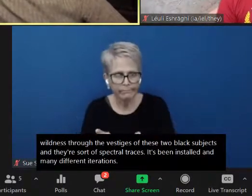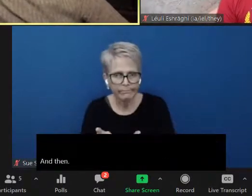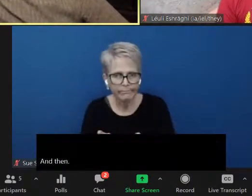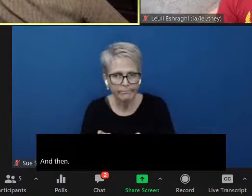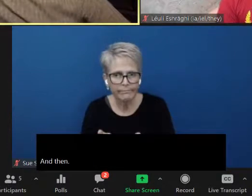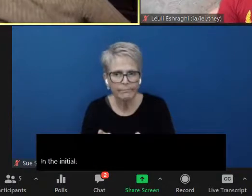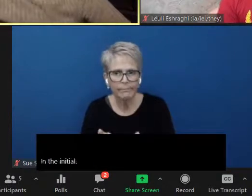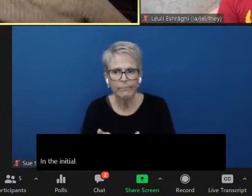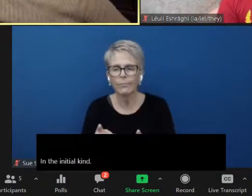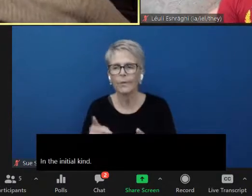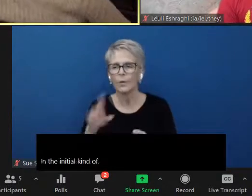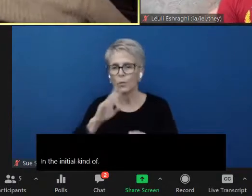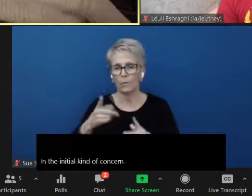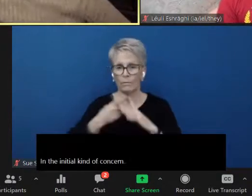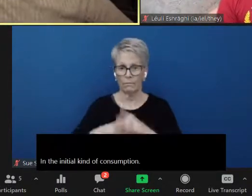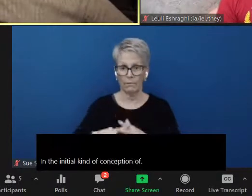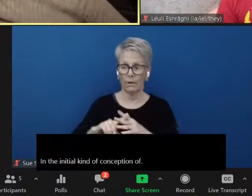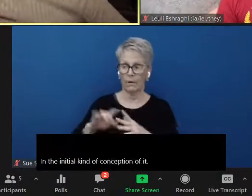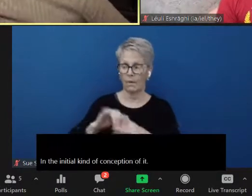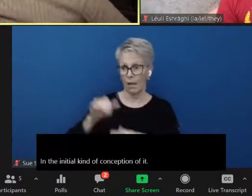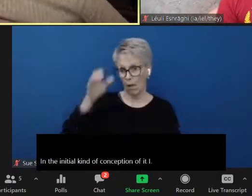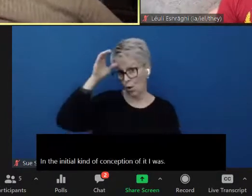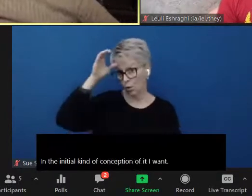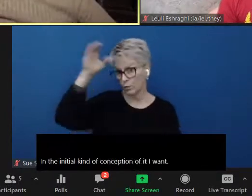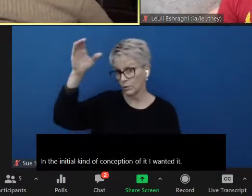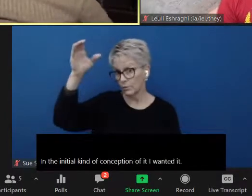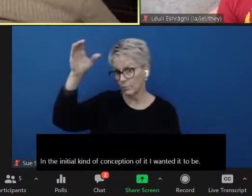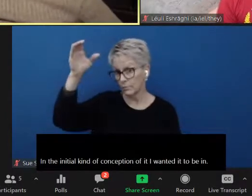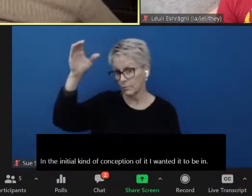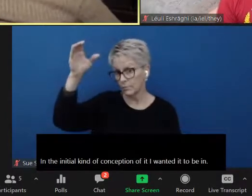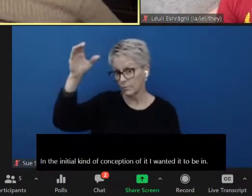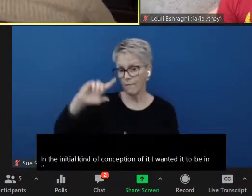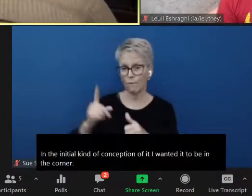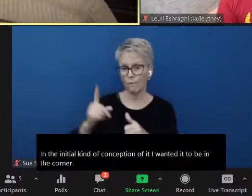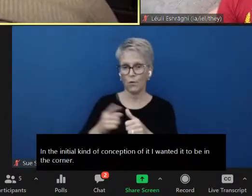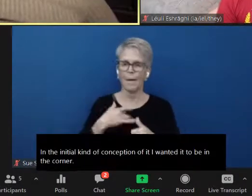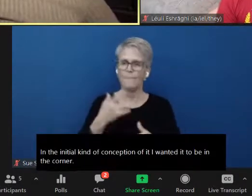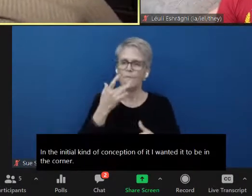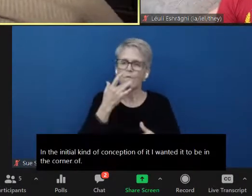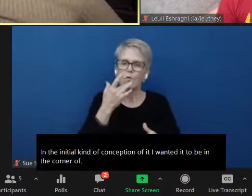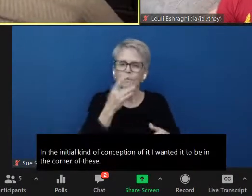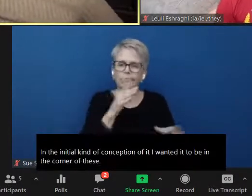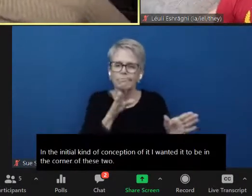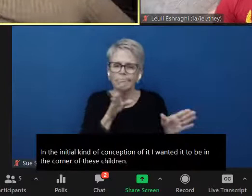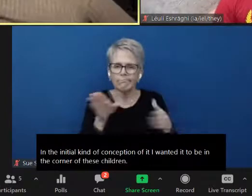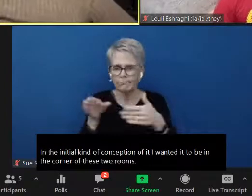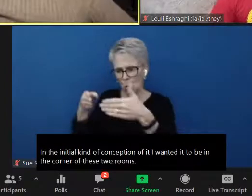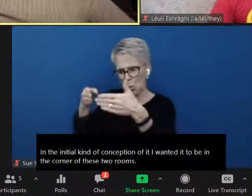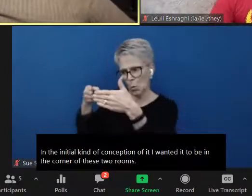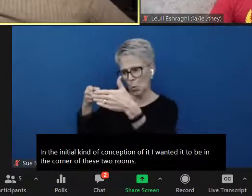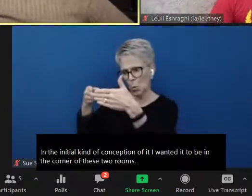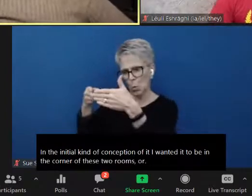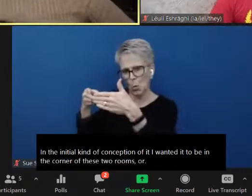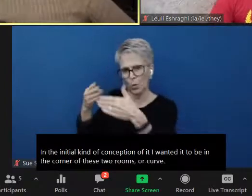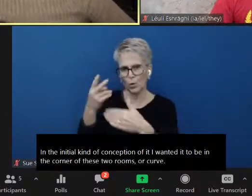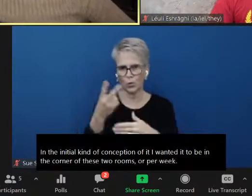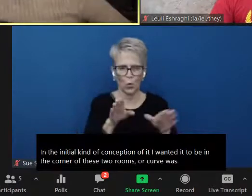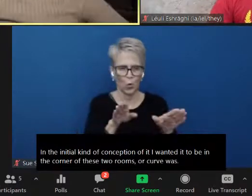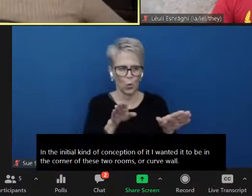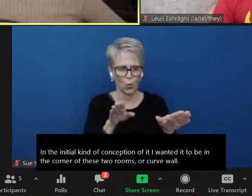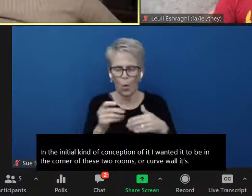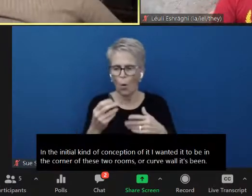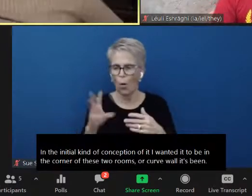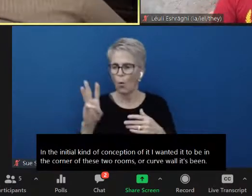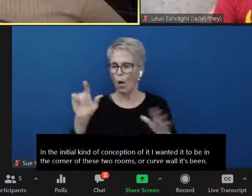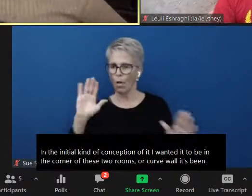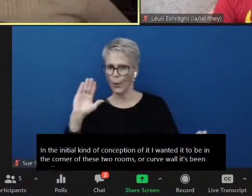In the initial kind of conception of it, I wanted it to be in the corner have these two rooms or a curved wall. It's